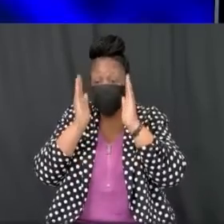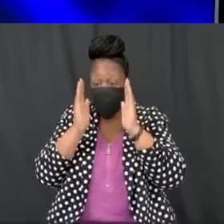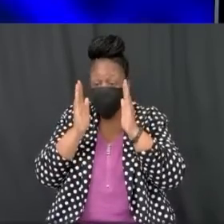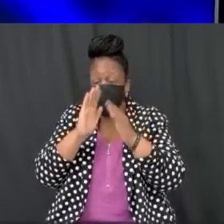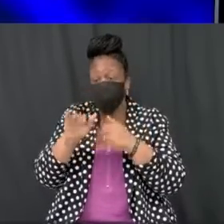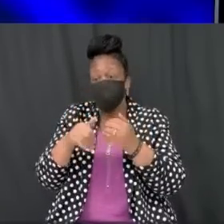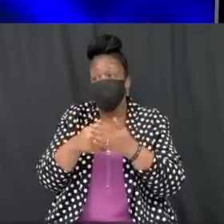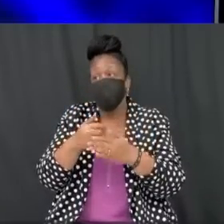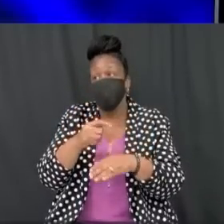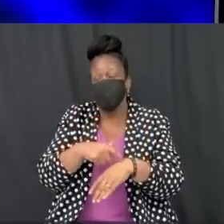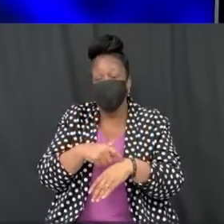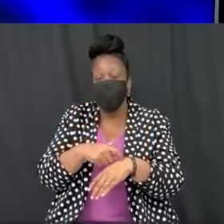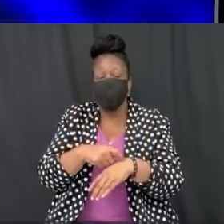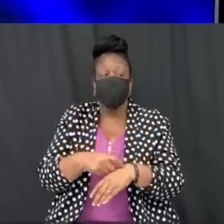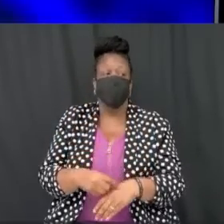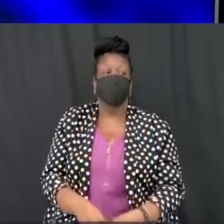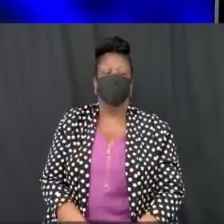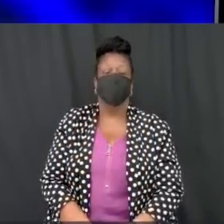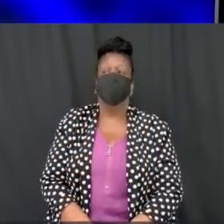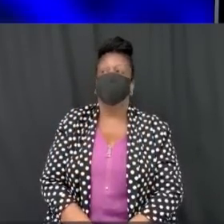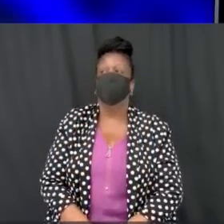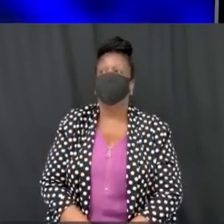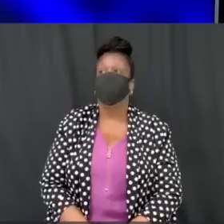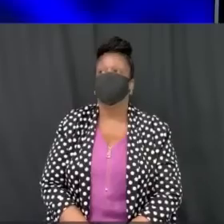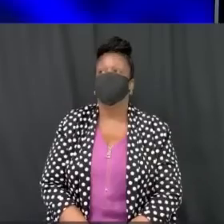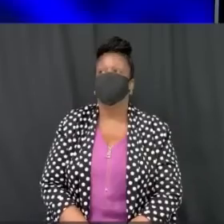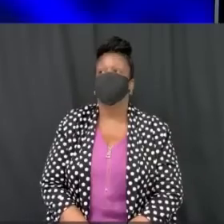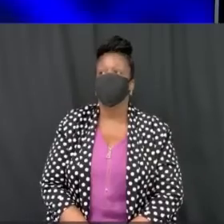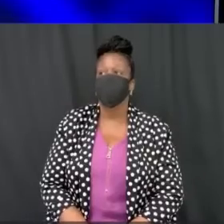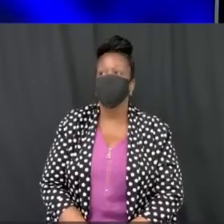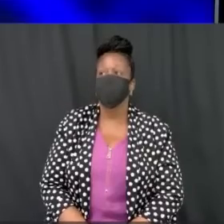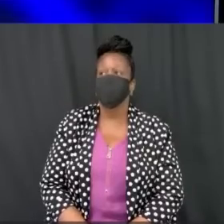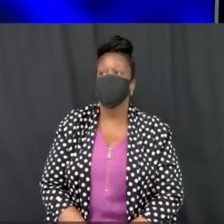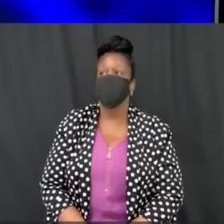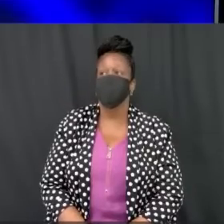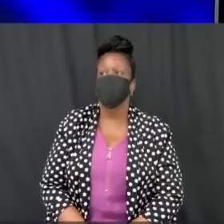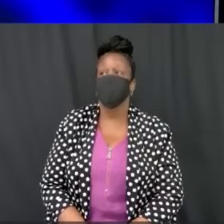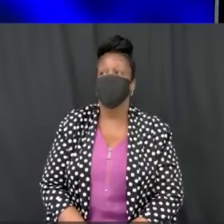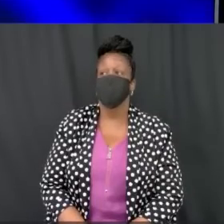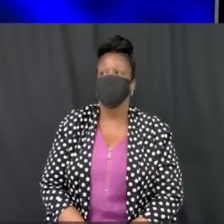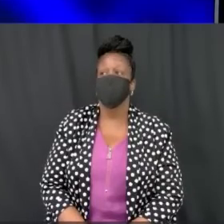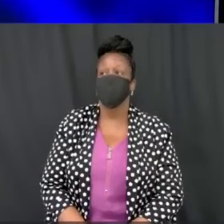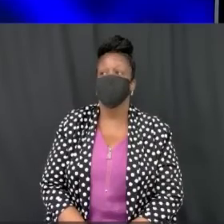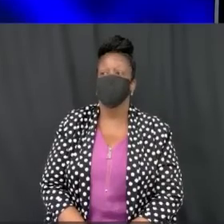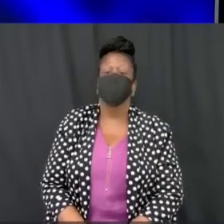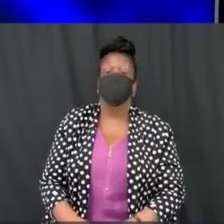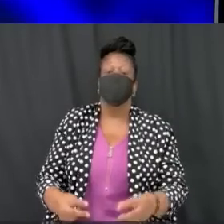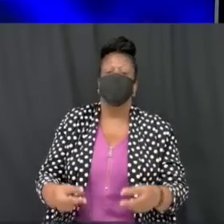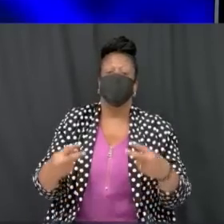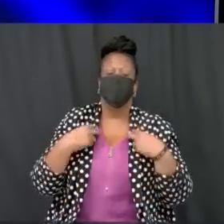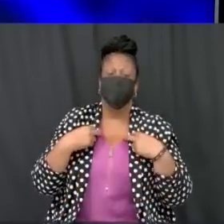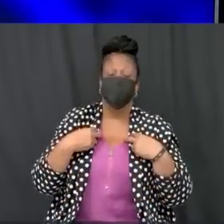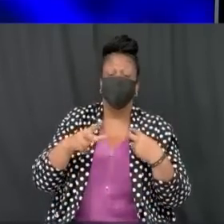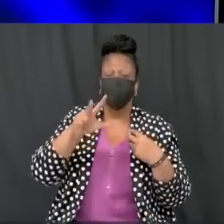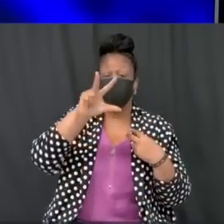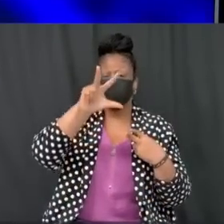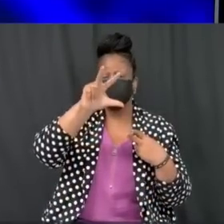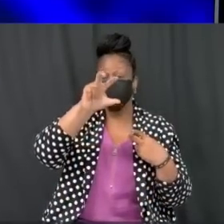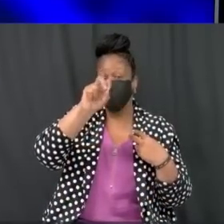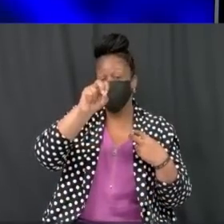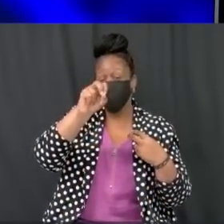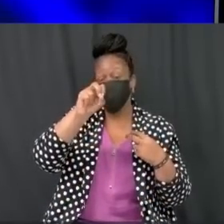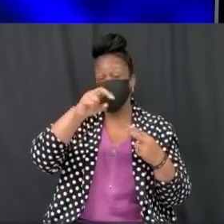get information or assistance. We have approximately 13 named storms remaining in the